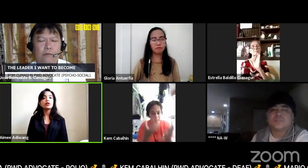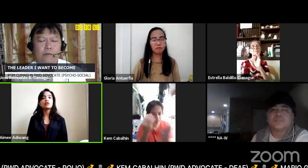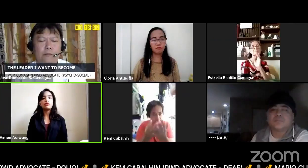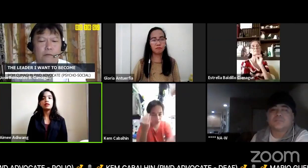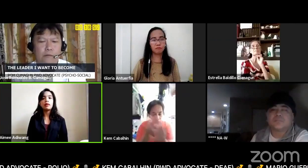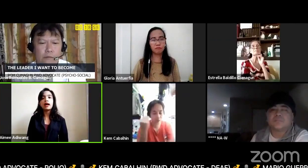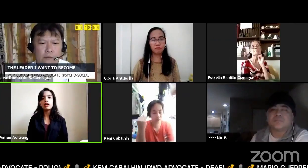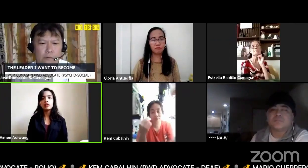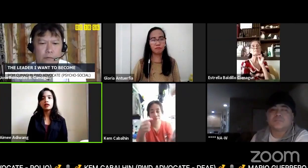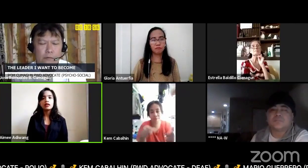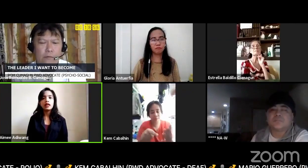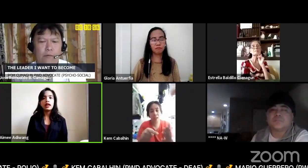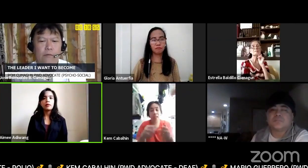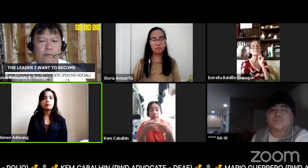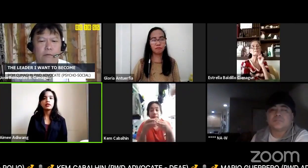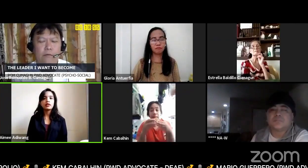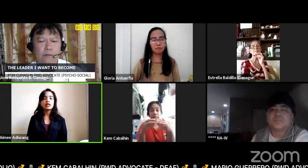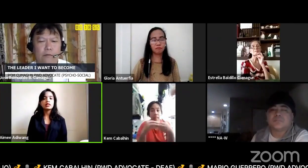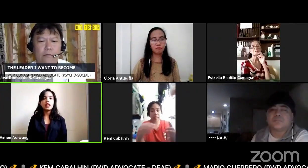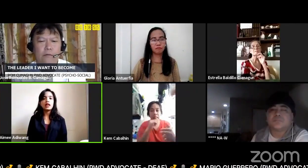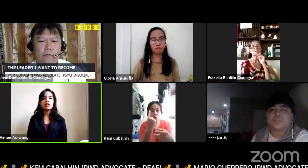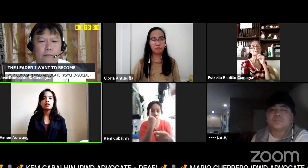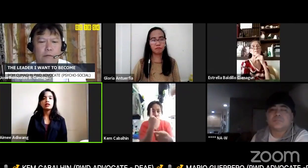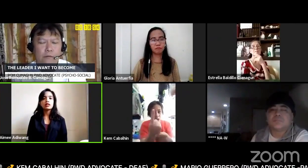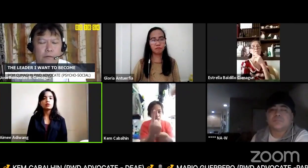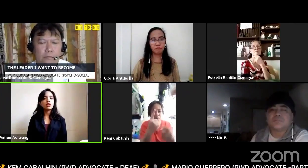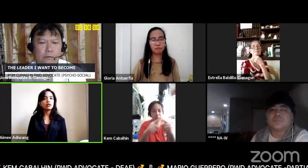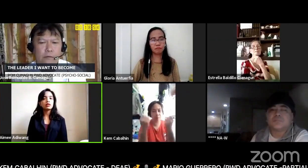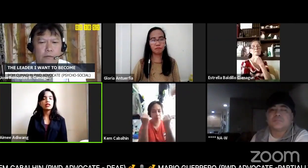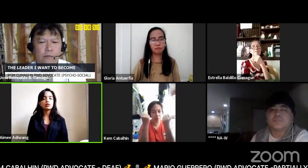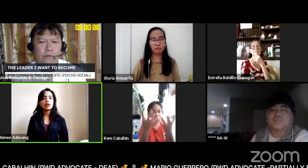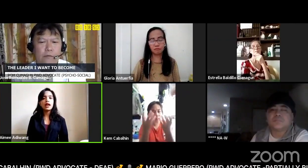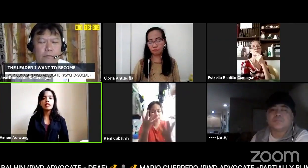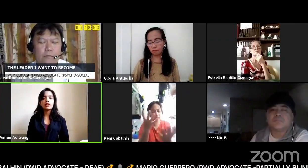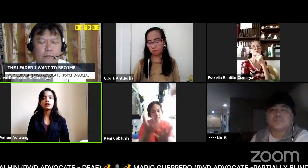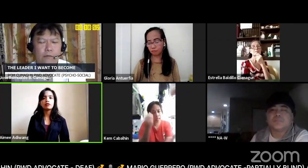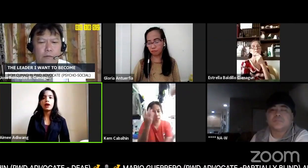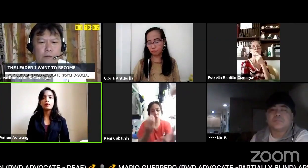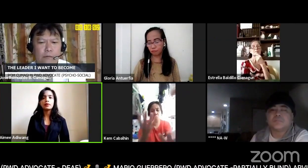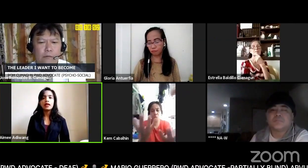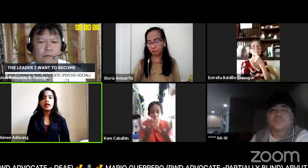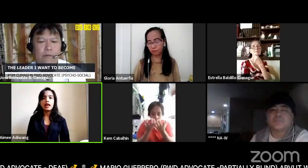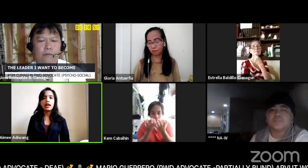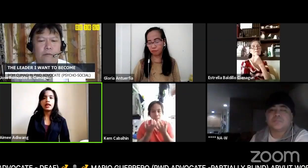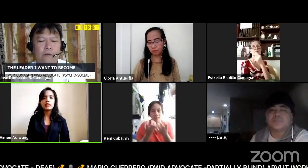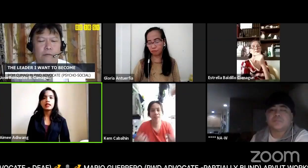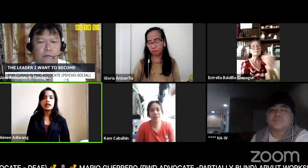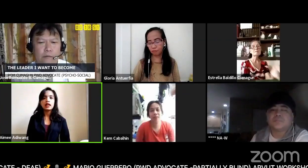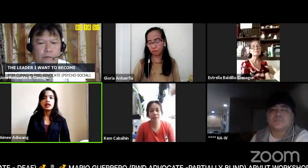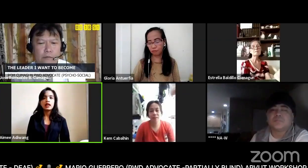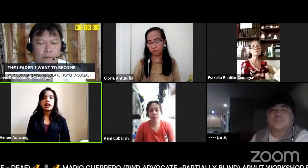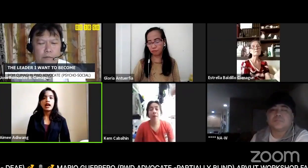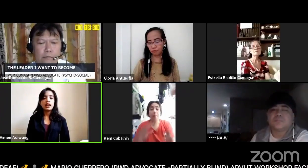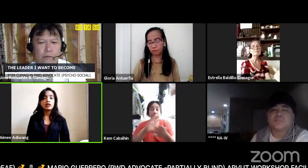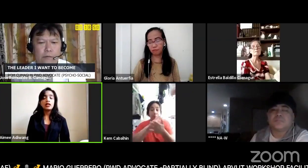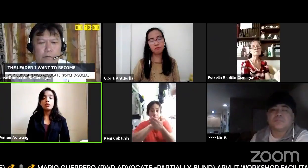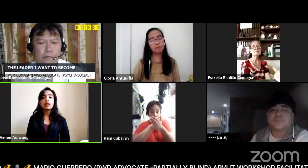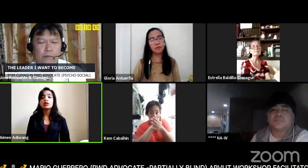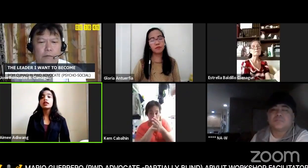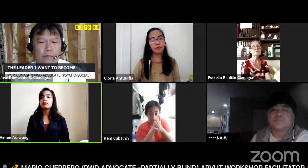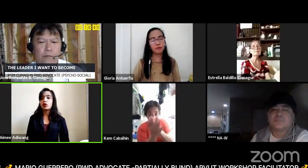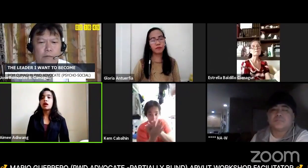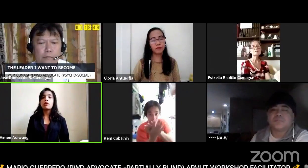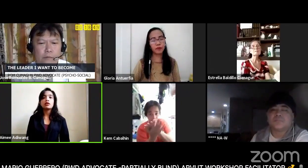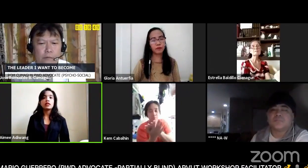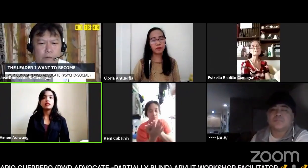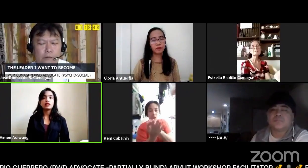I need also feedback. And kasi that's where I learn from. And I really want